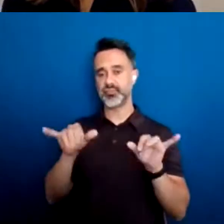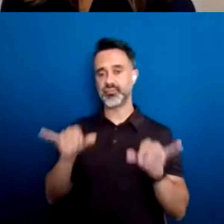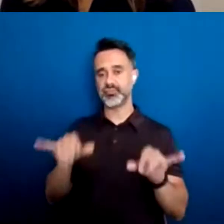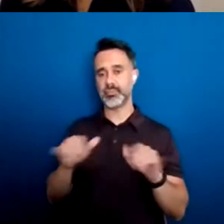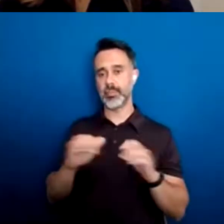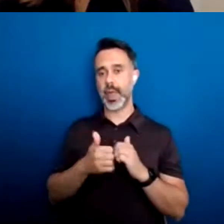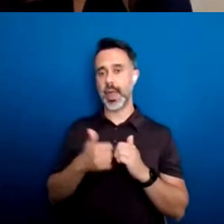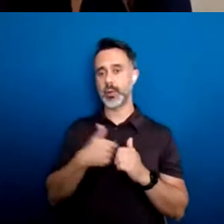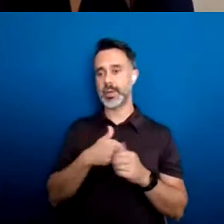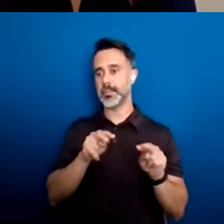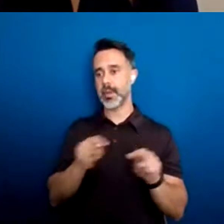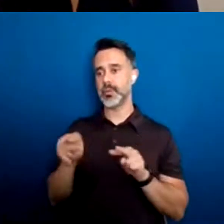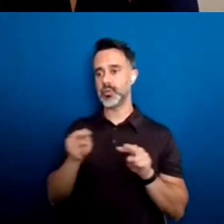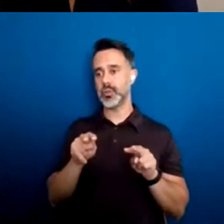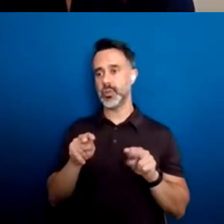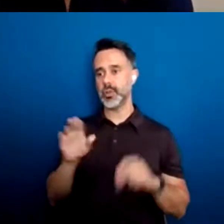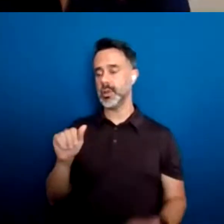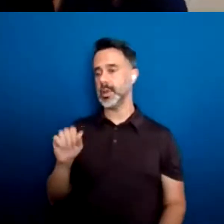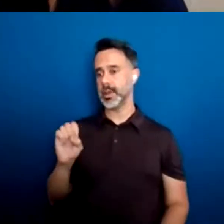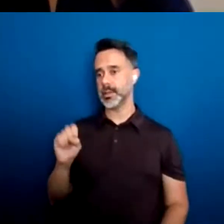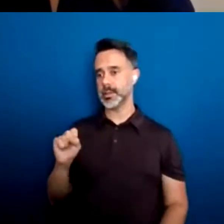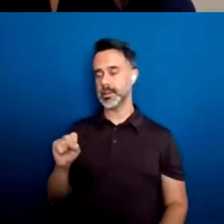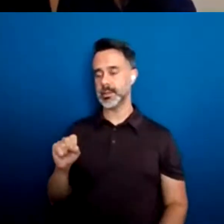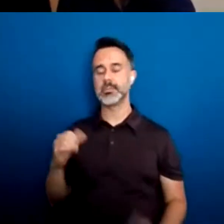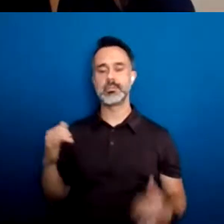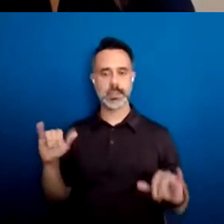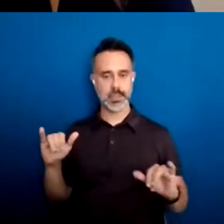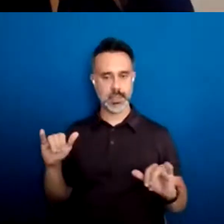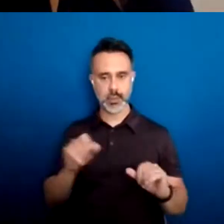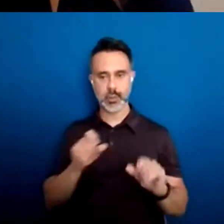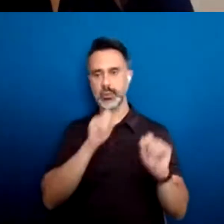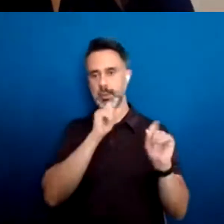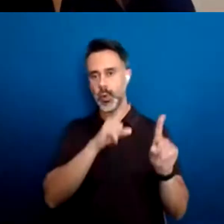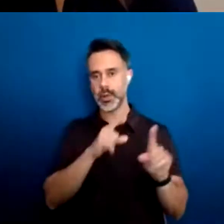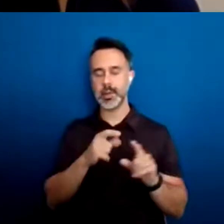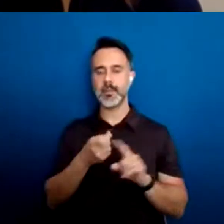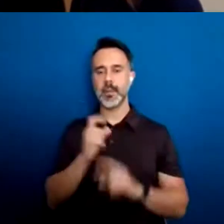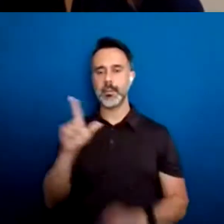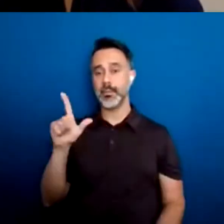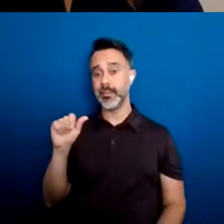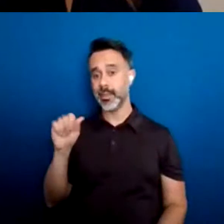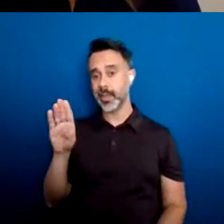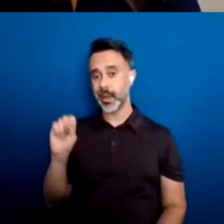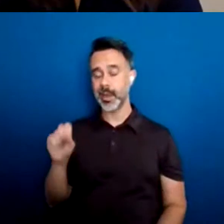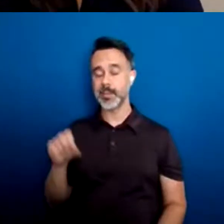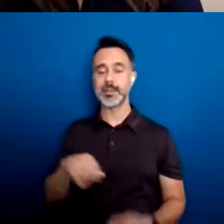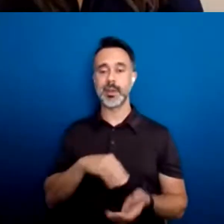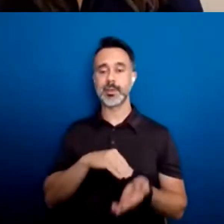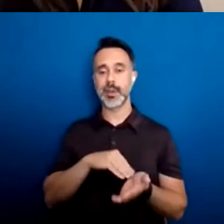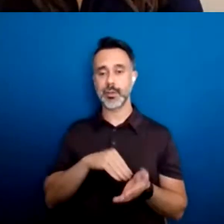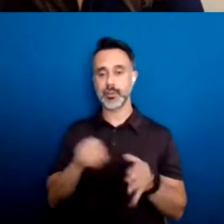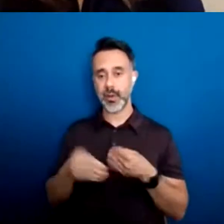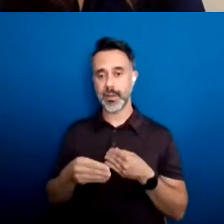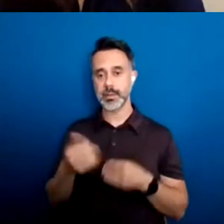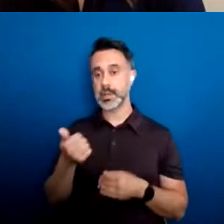monitor cases. They will still be reported by labs, any physician's offices, anybody performing